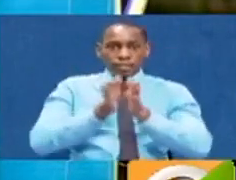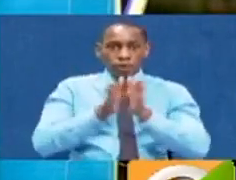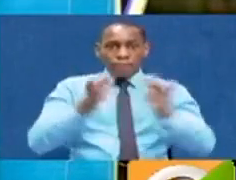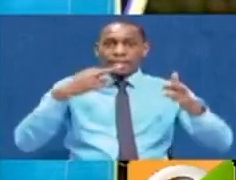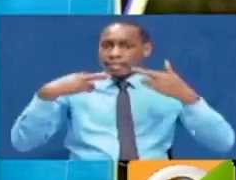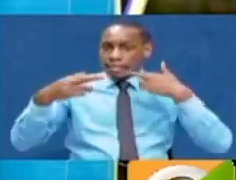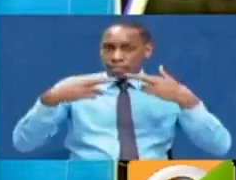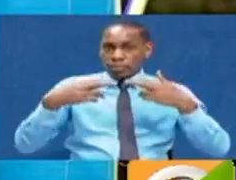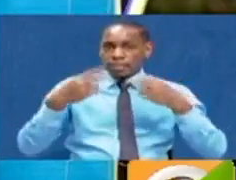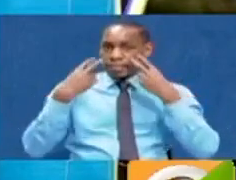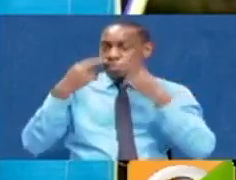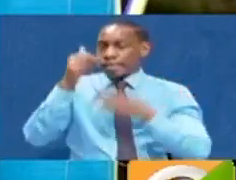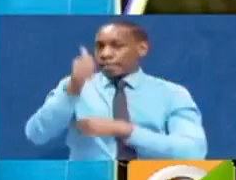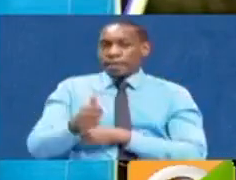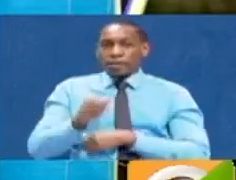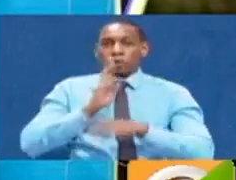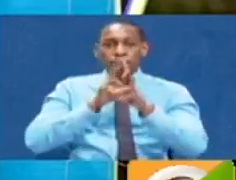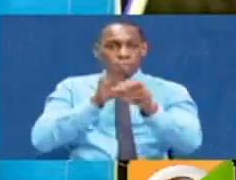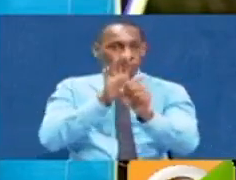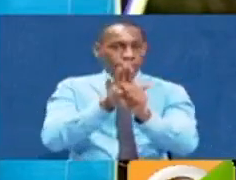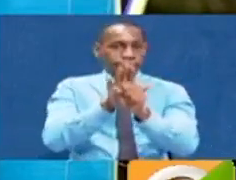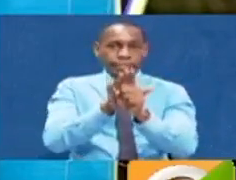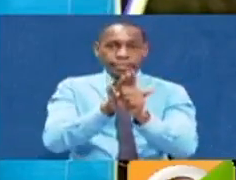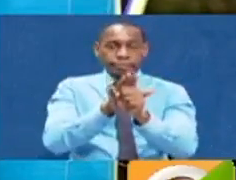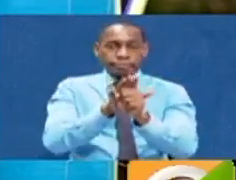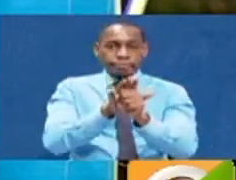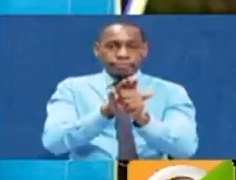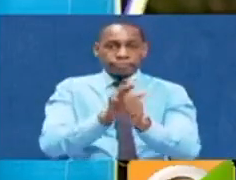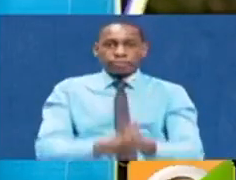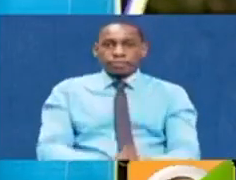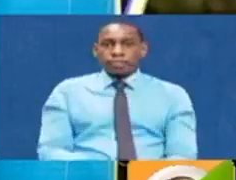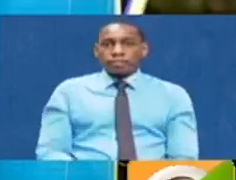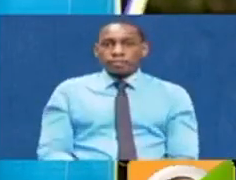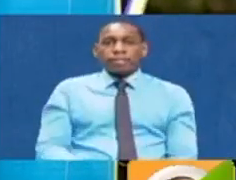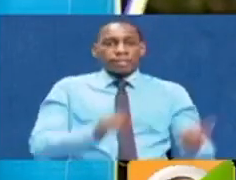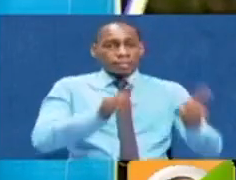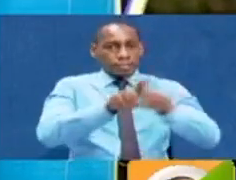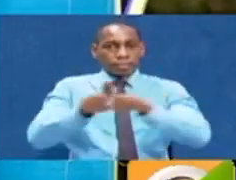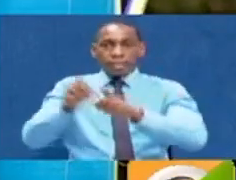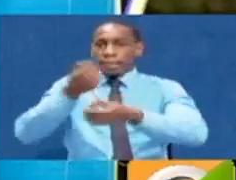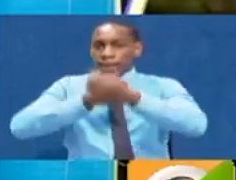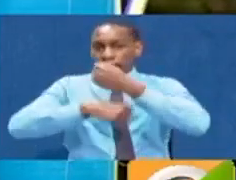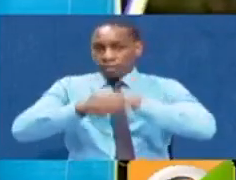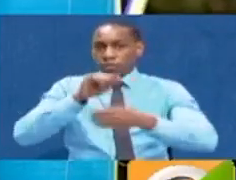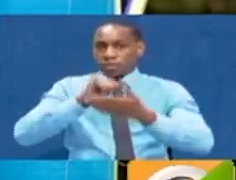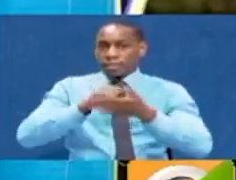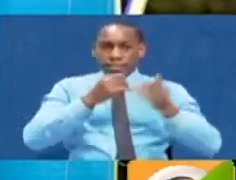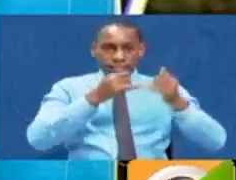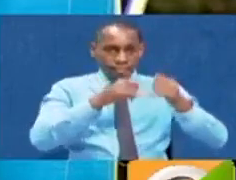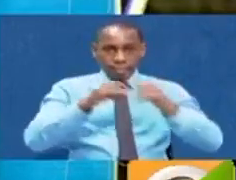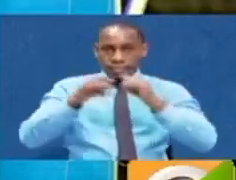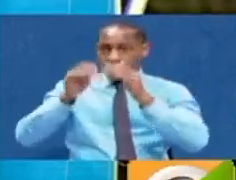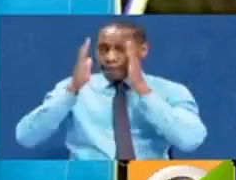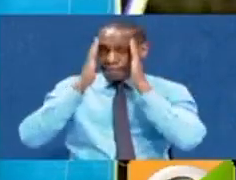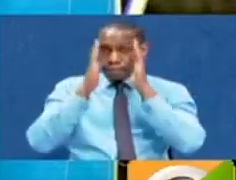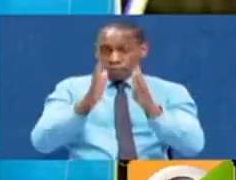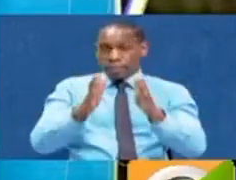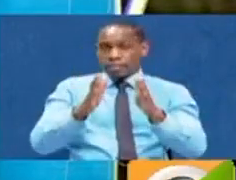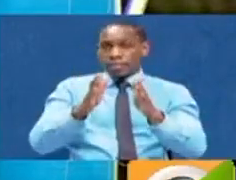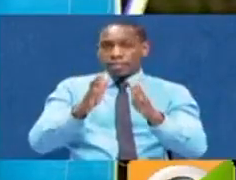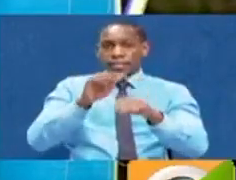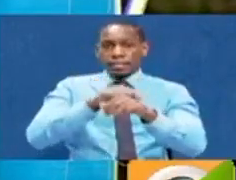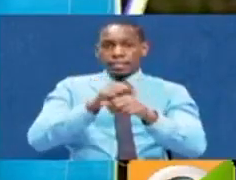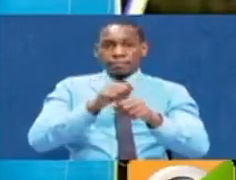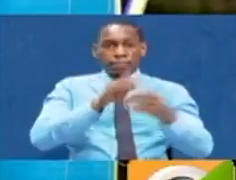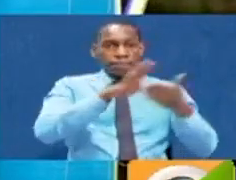restaurants, we have not seen an upsurge in the number of cases. And these are the measures that we are trying to look at when we are